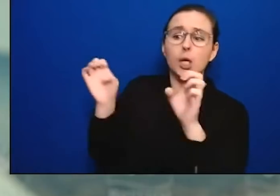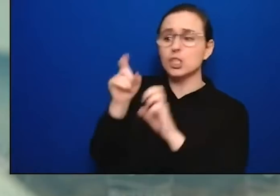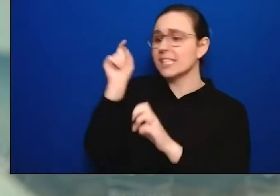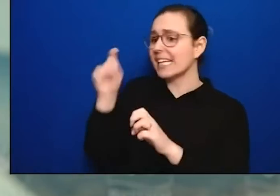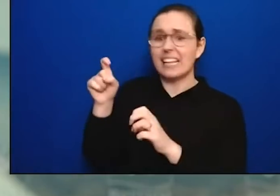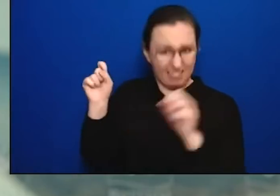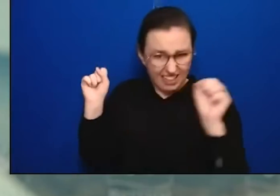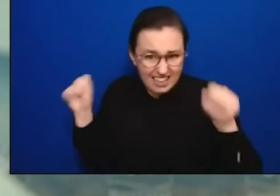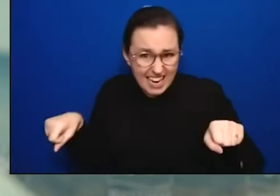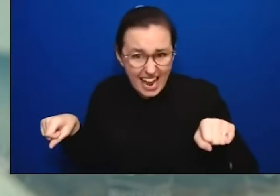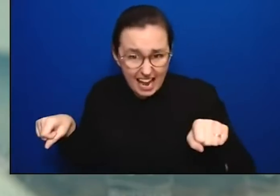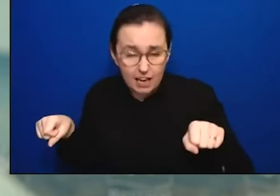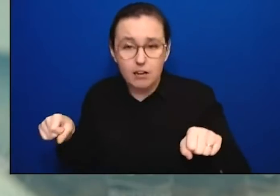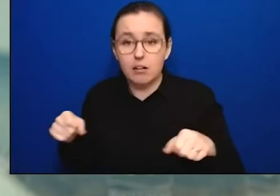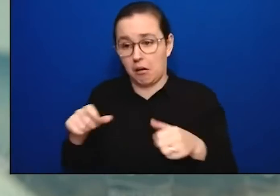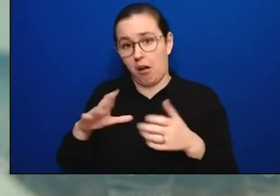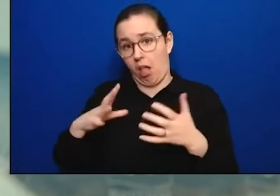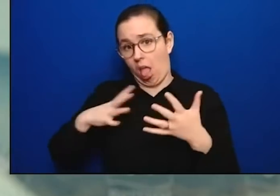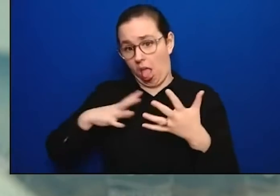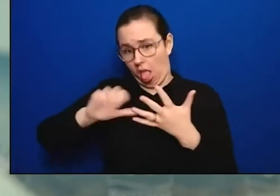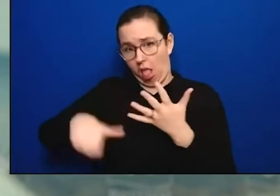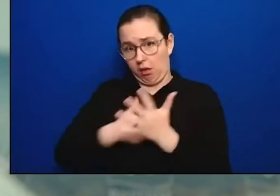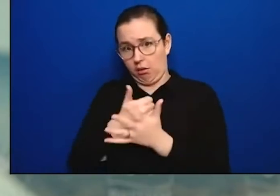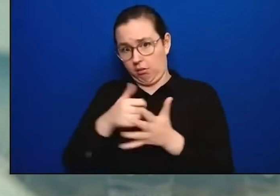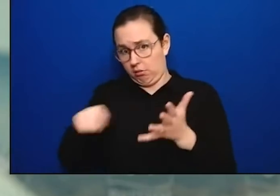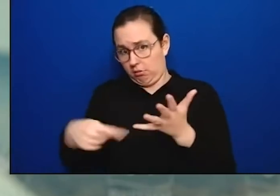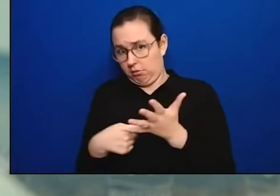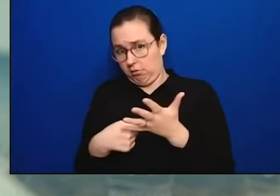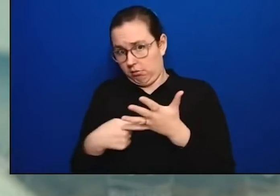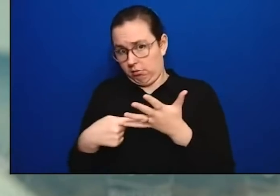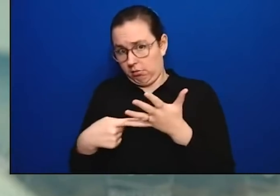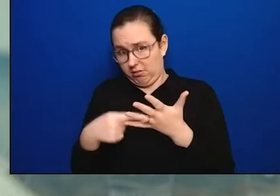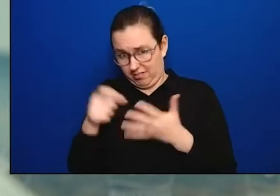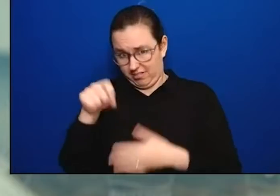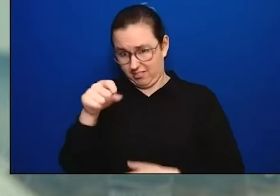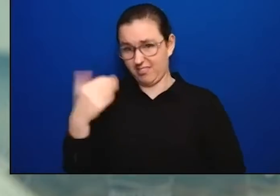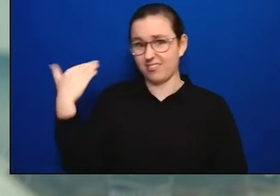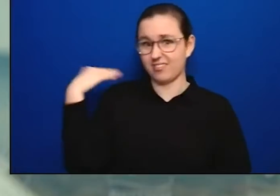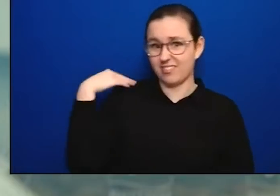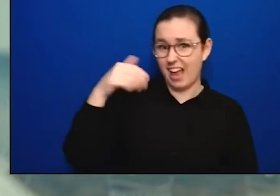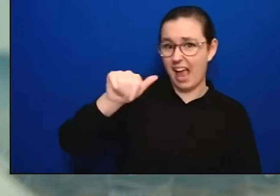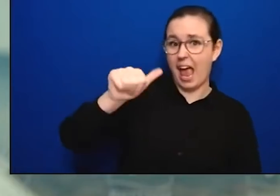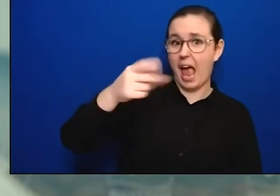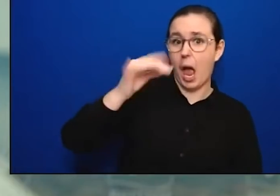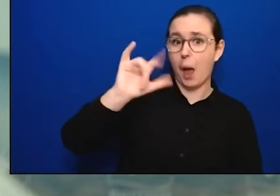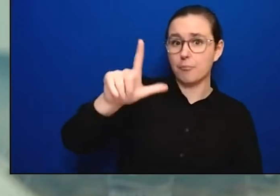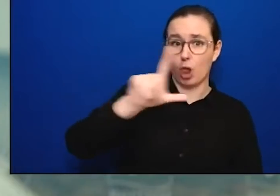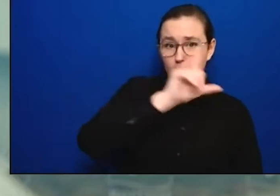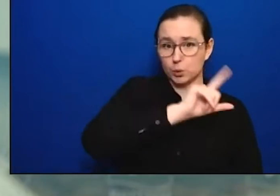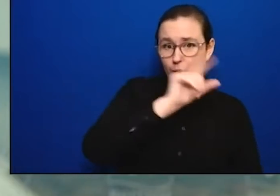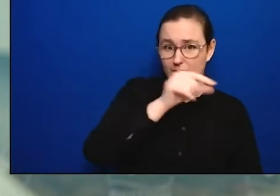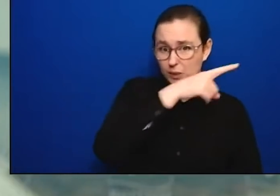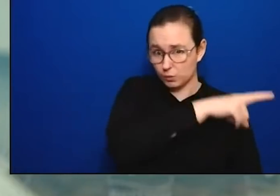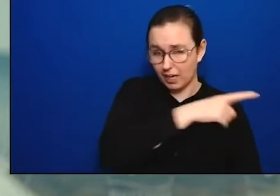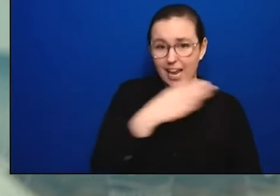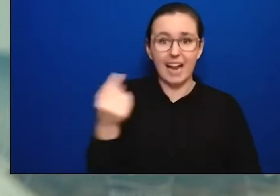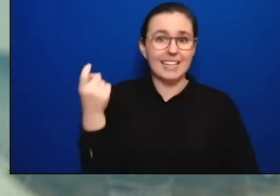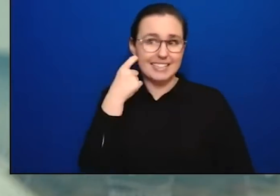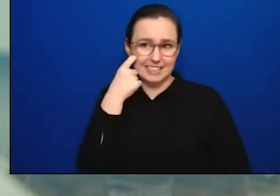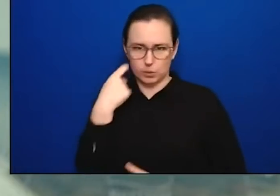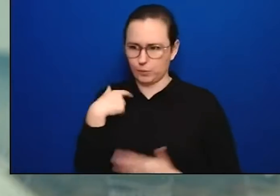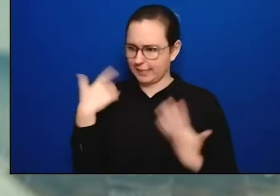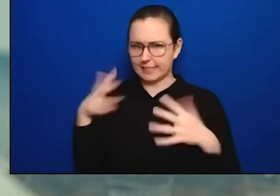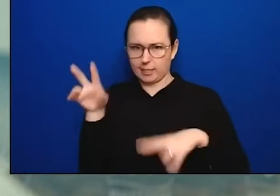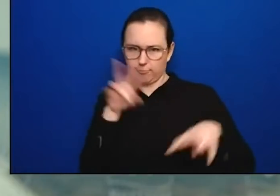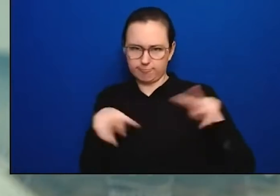required. But that is an unlikely possibility. But we did that in April of 2020, and we've done that